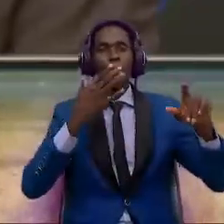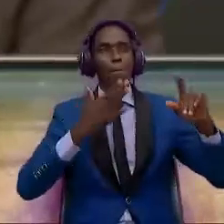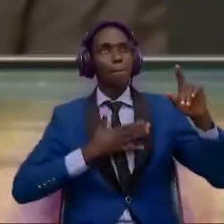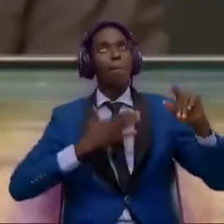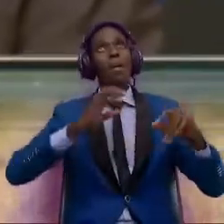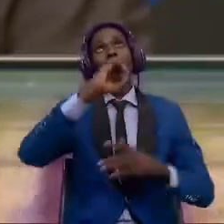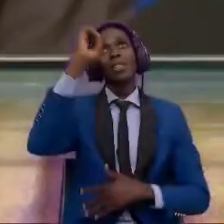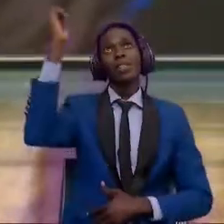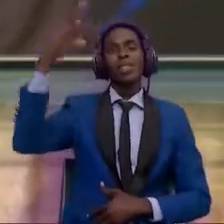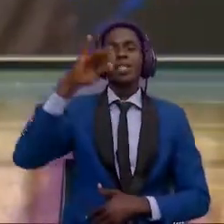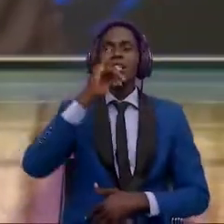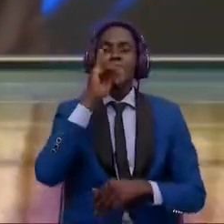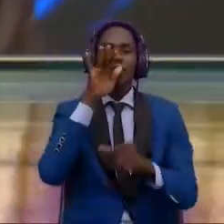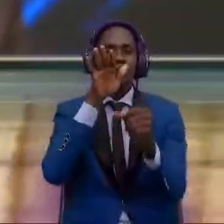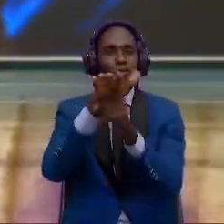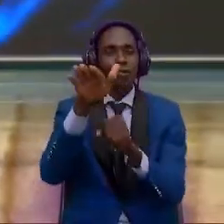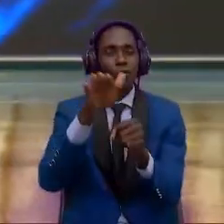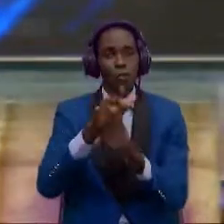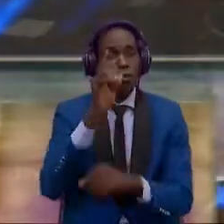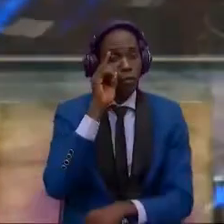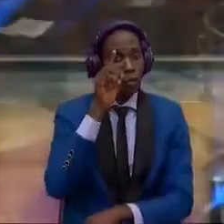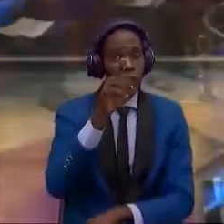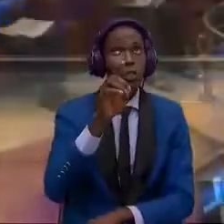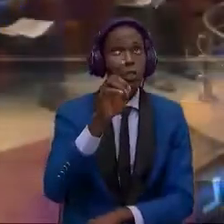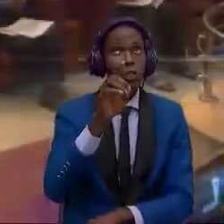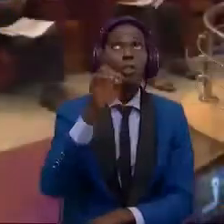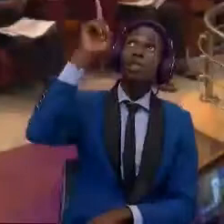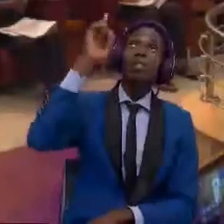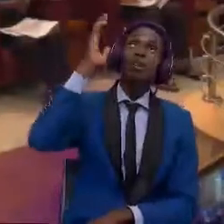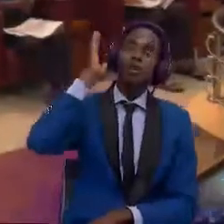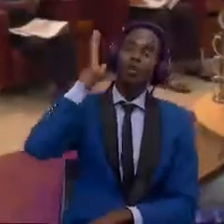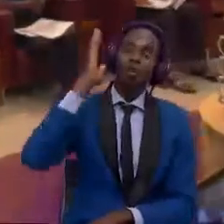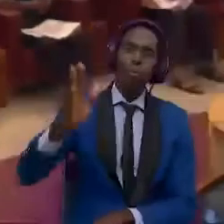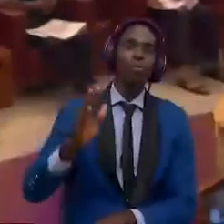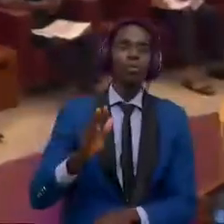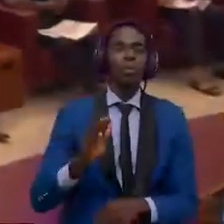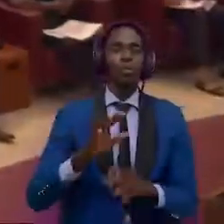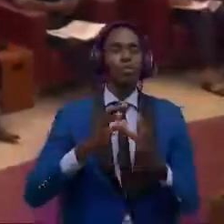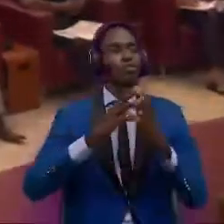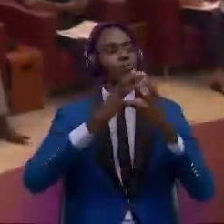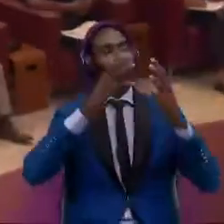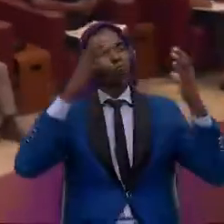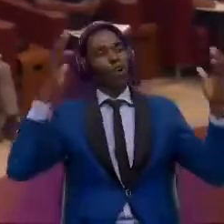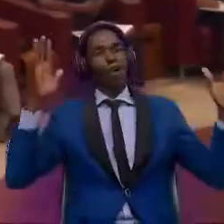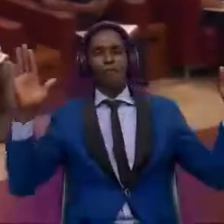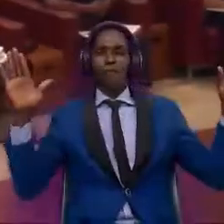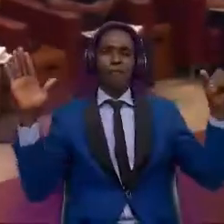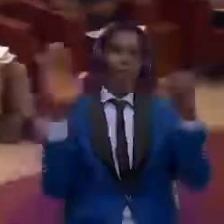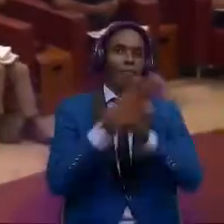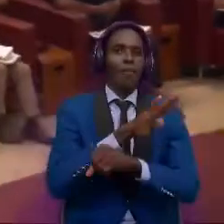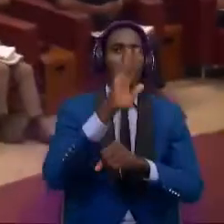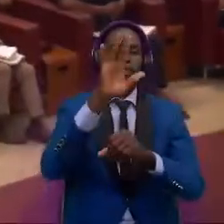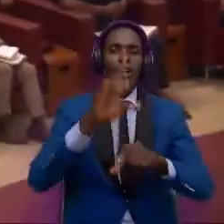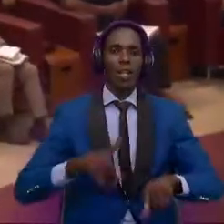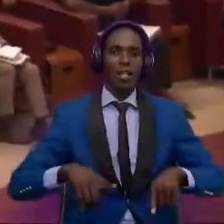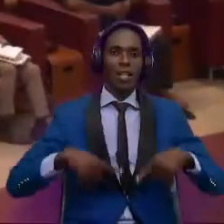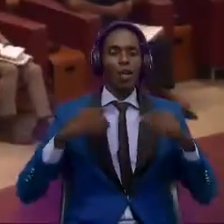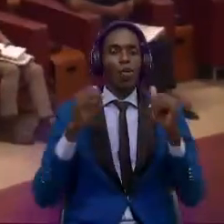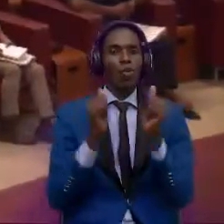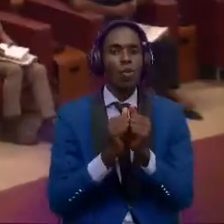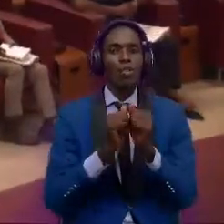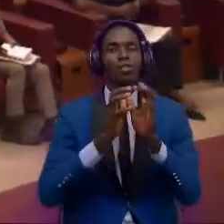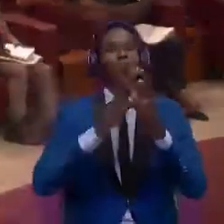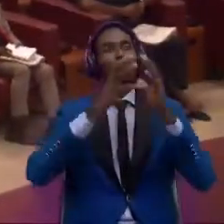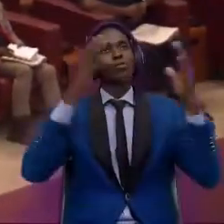sufficient for you. It will abundantly stop your life. Will grace, sufficient grace,